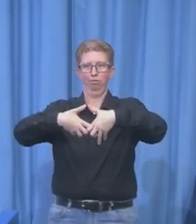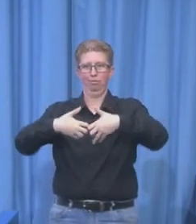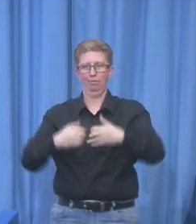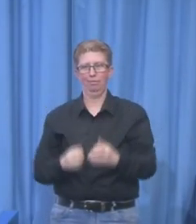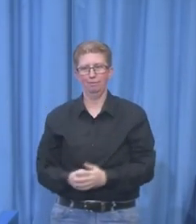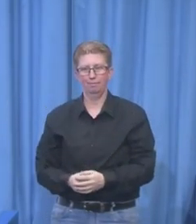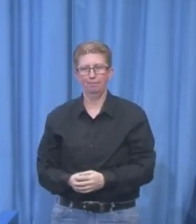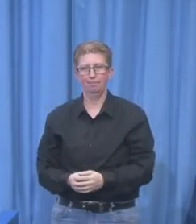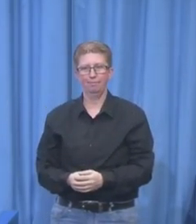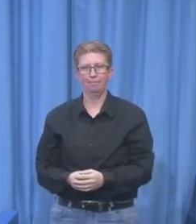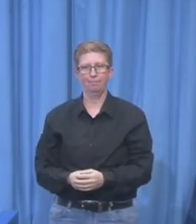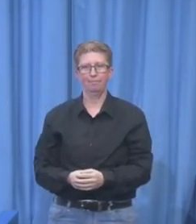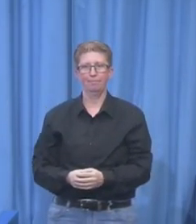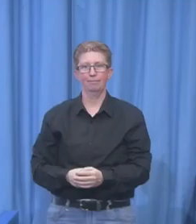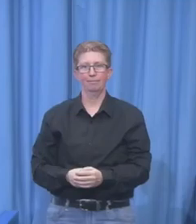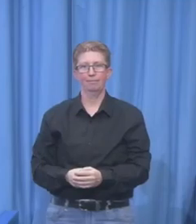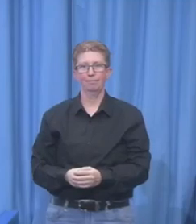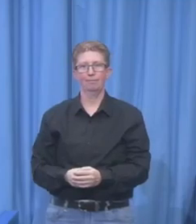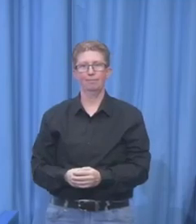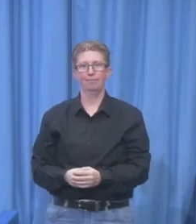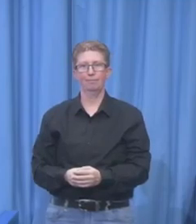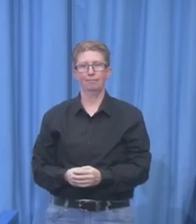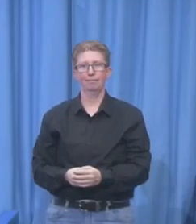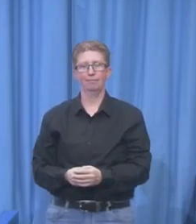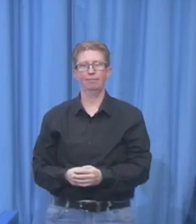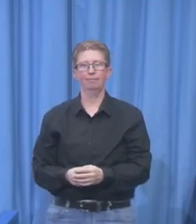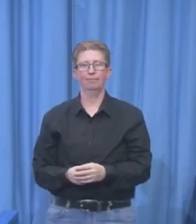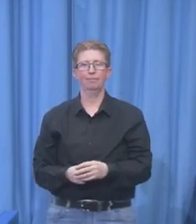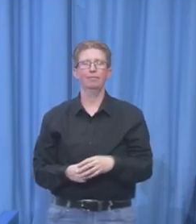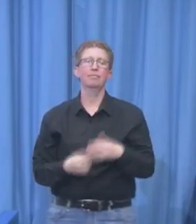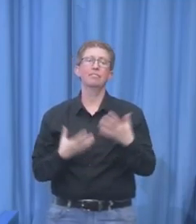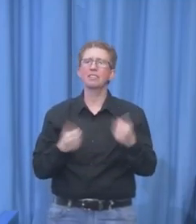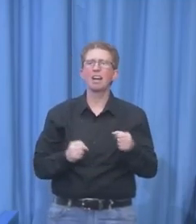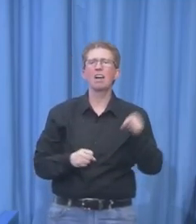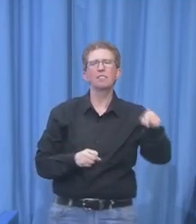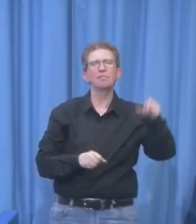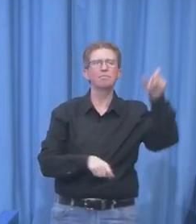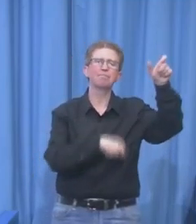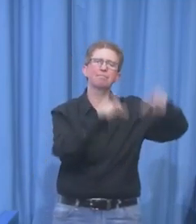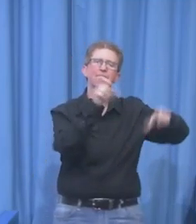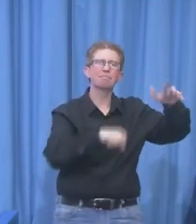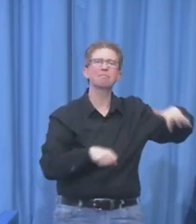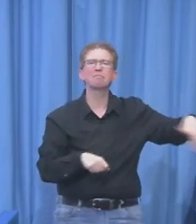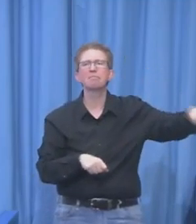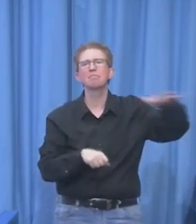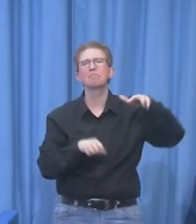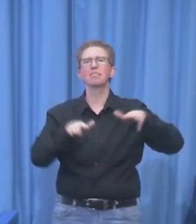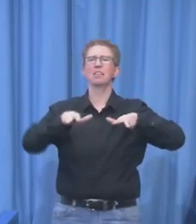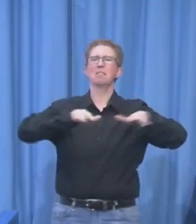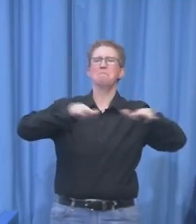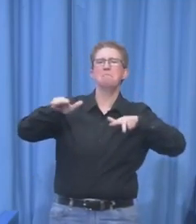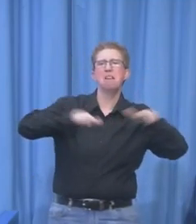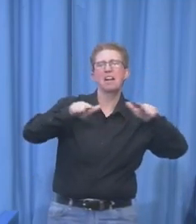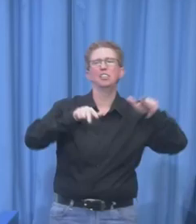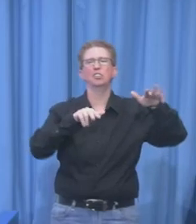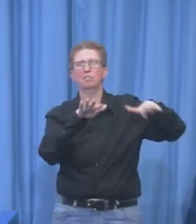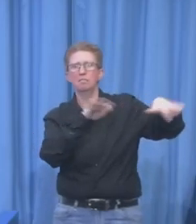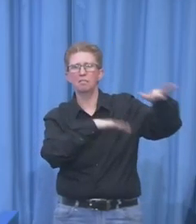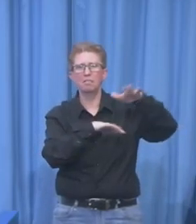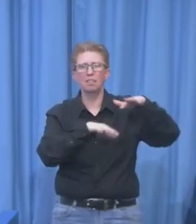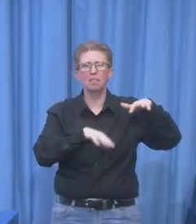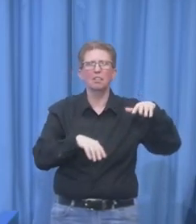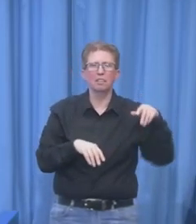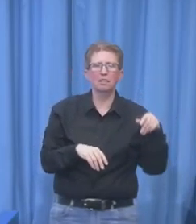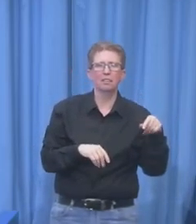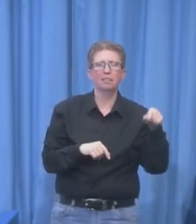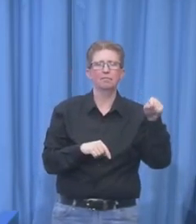work with the employers, we have to talk with them to give them skills and tools, how to recruit, how to